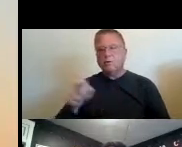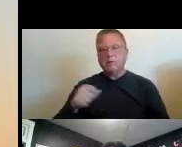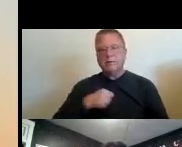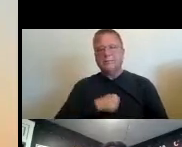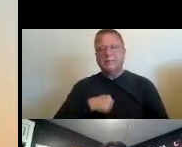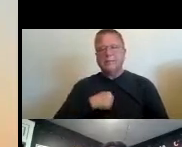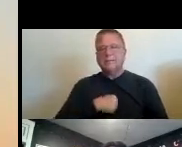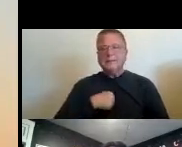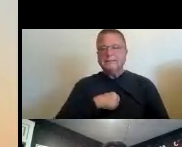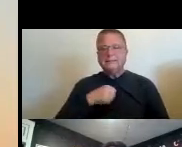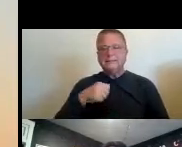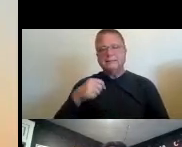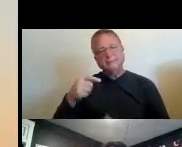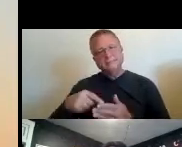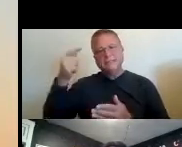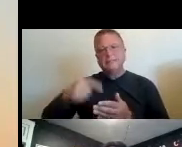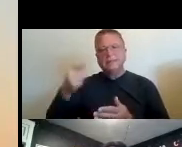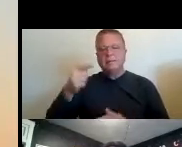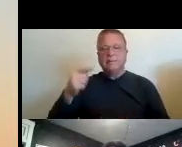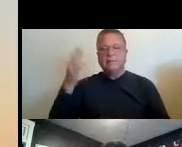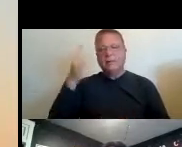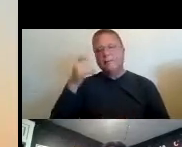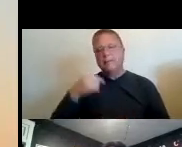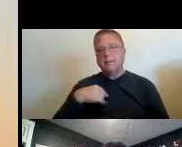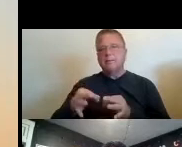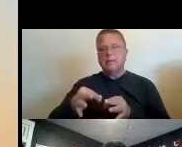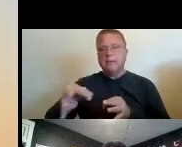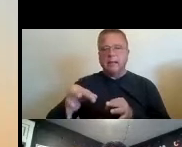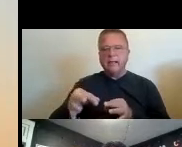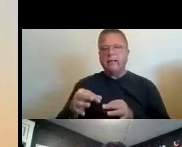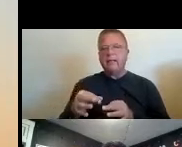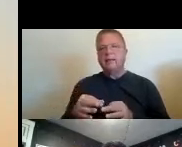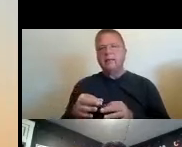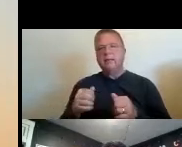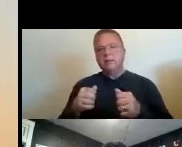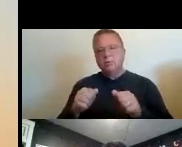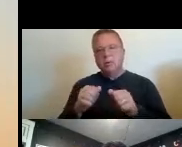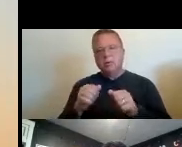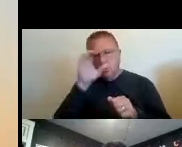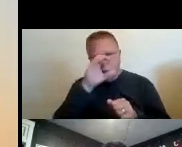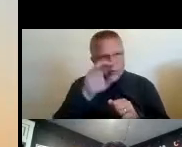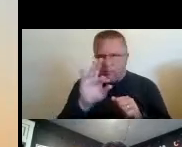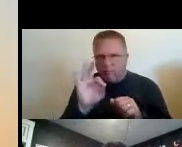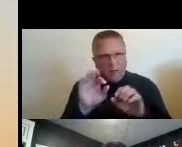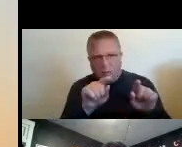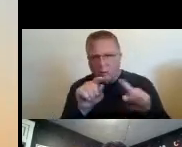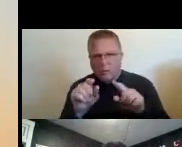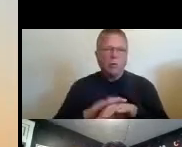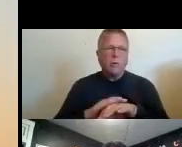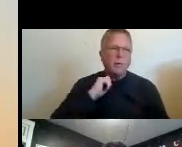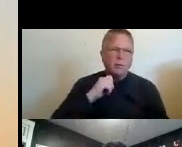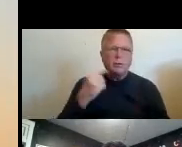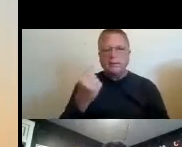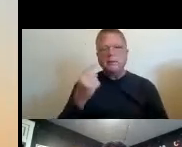Apologize periodically because I am a delayed unmuter trying to find it on the screen. So happy to be here and happy to see all of